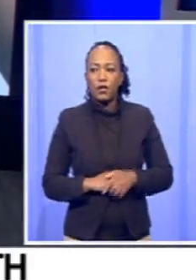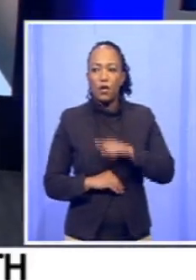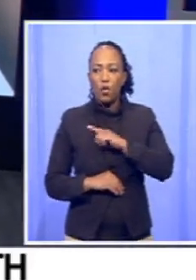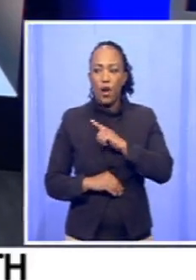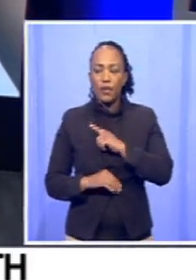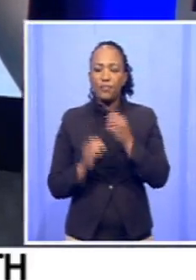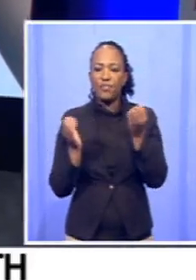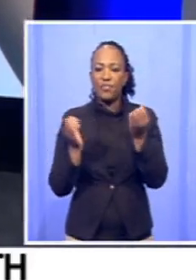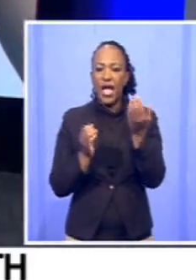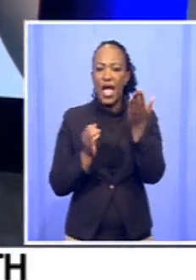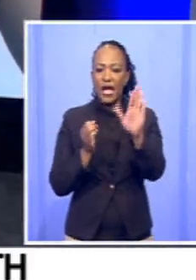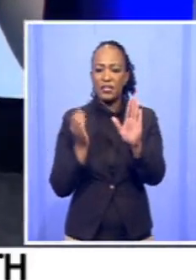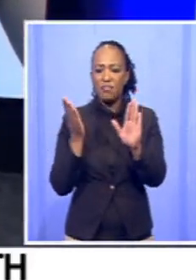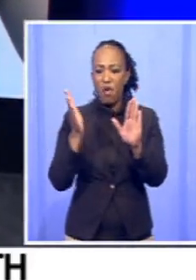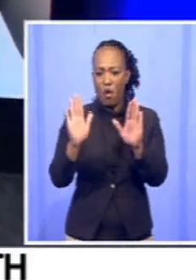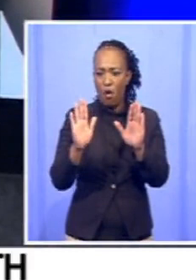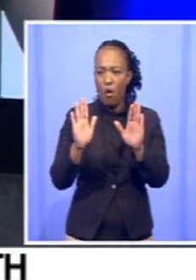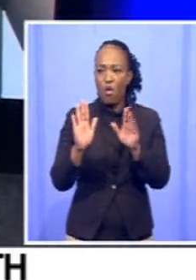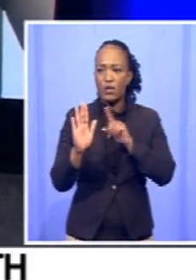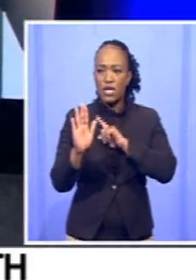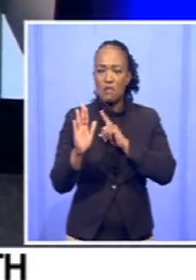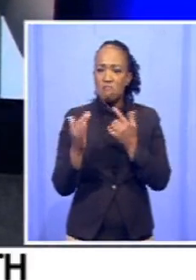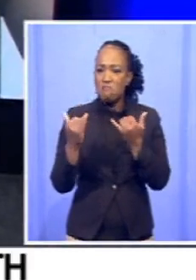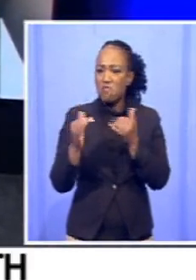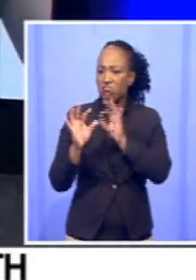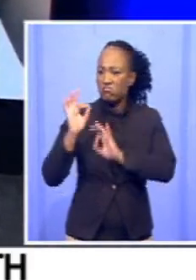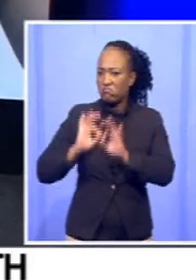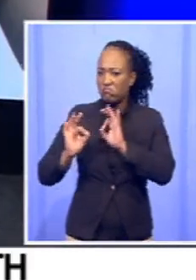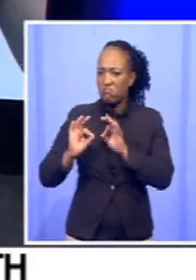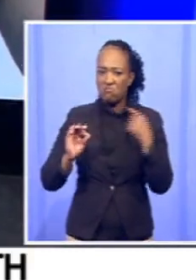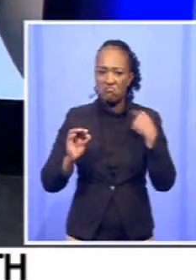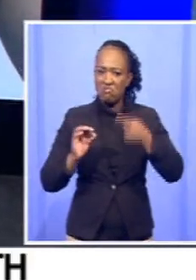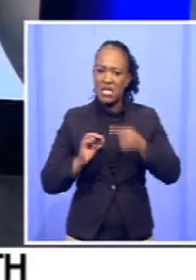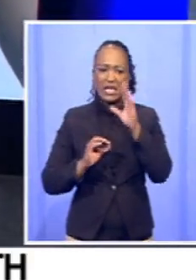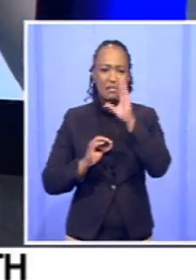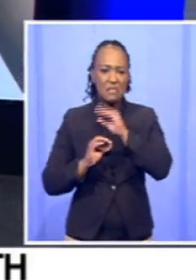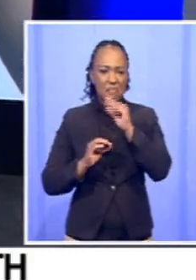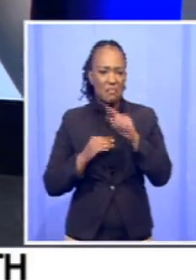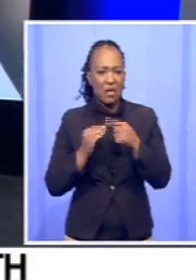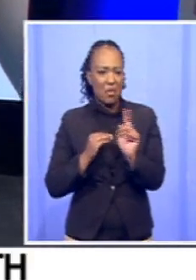opportunities that are out on show, give us a sense of what is being spoken about.